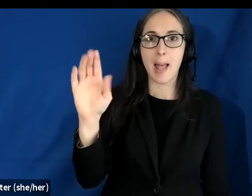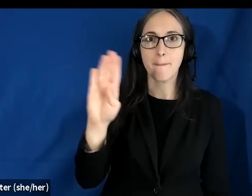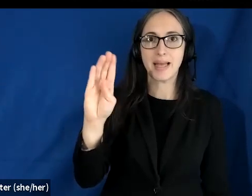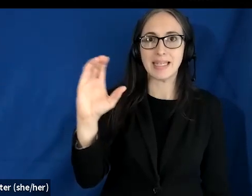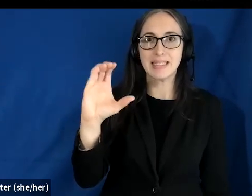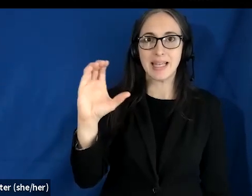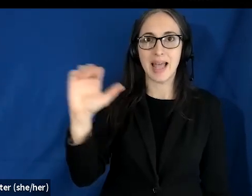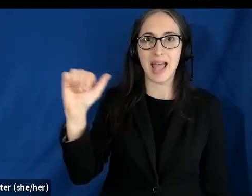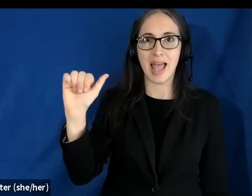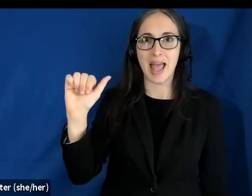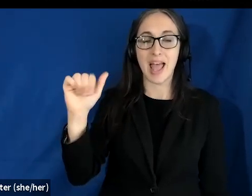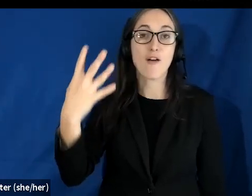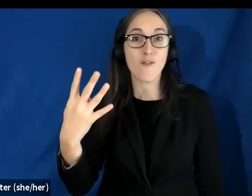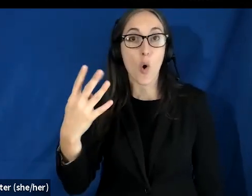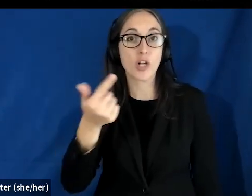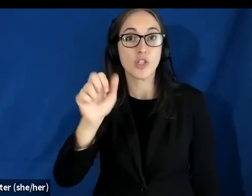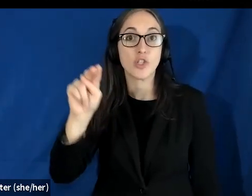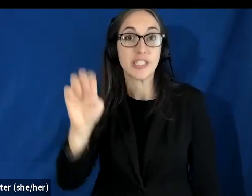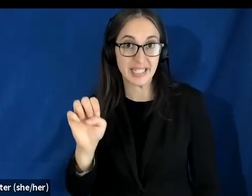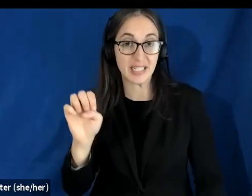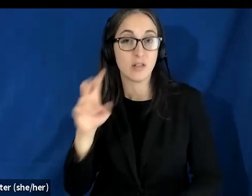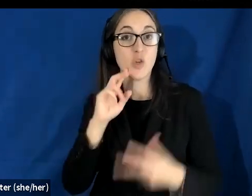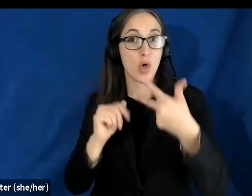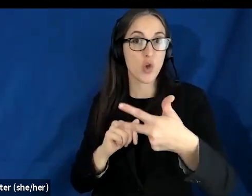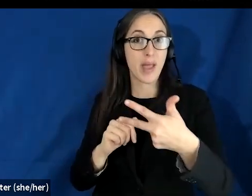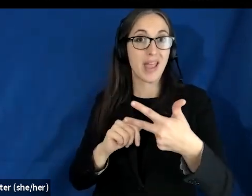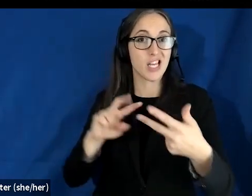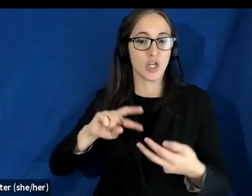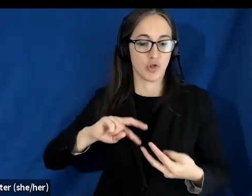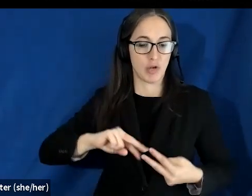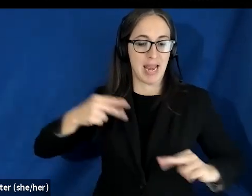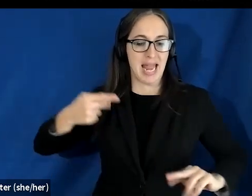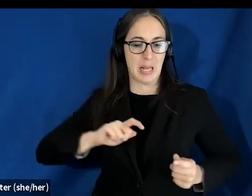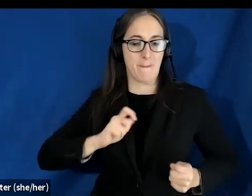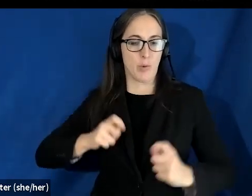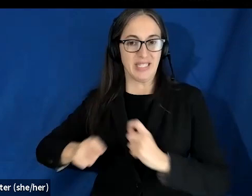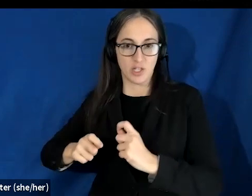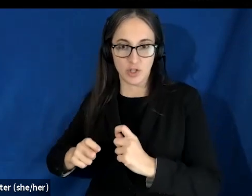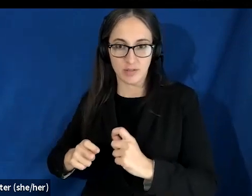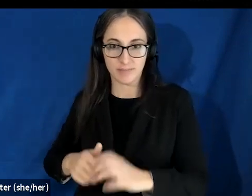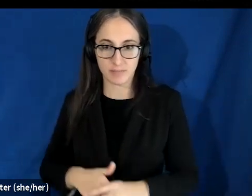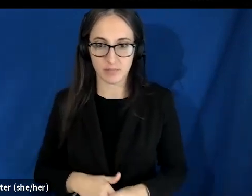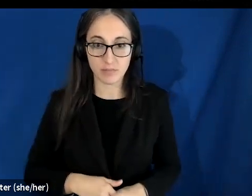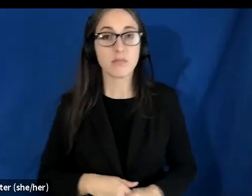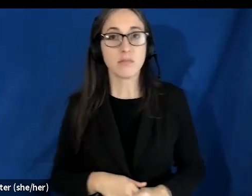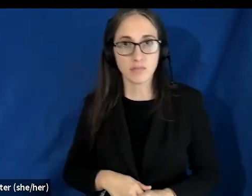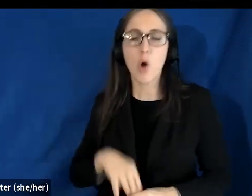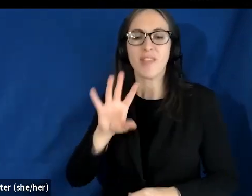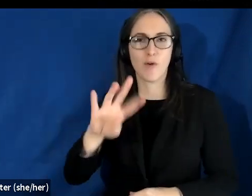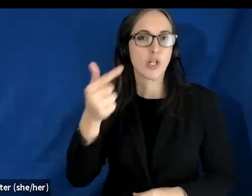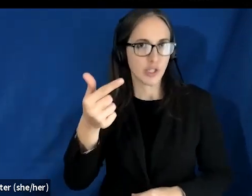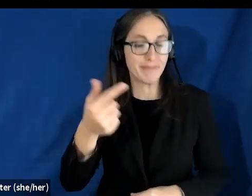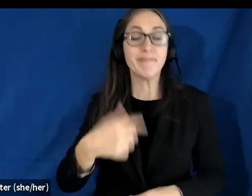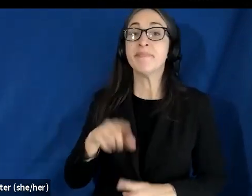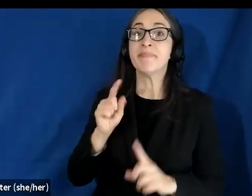ABCA4 gene, 3 genetic mutations. And I share this because it's very important to